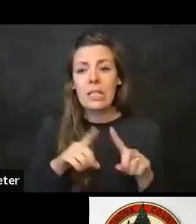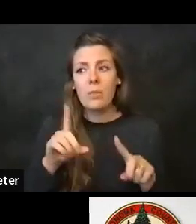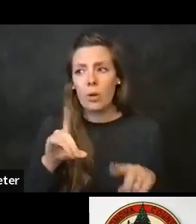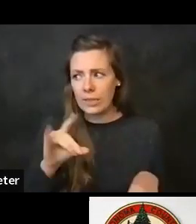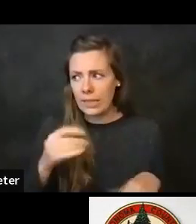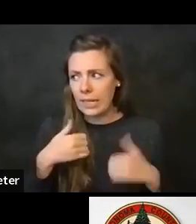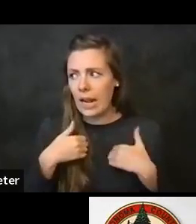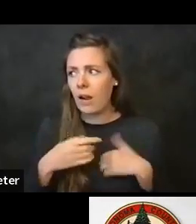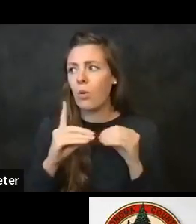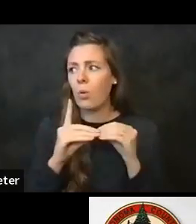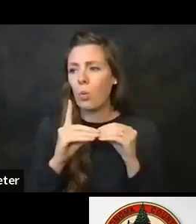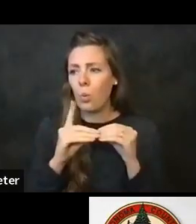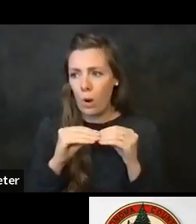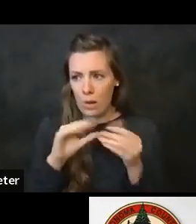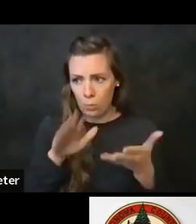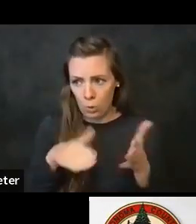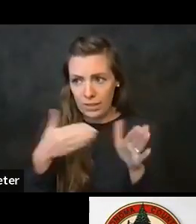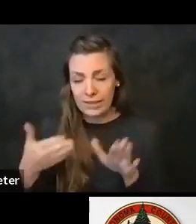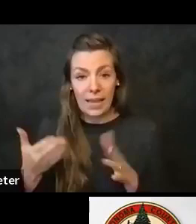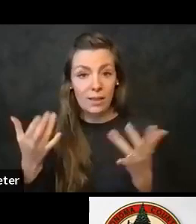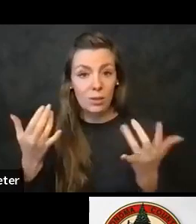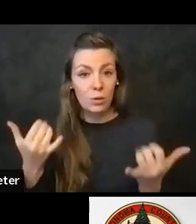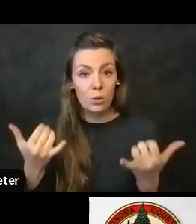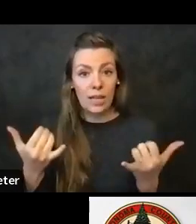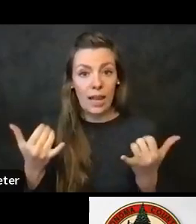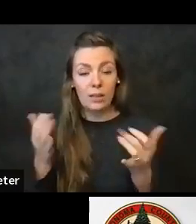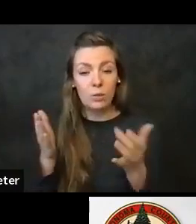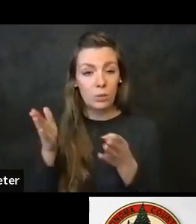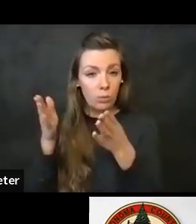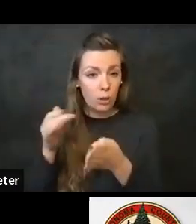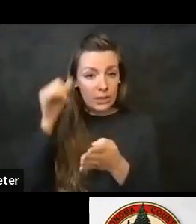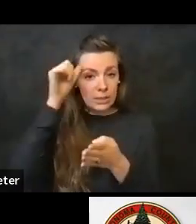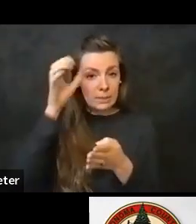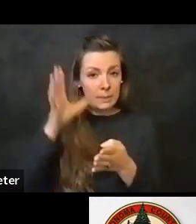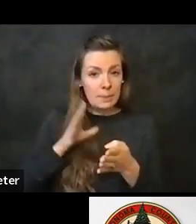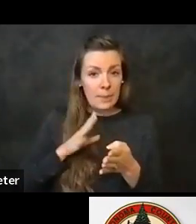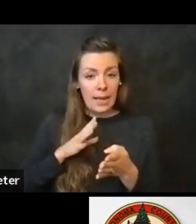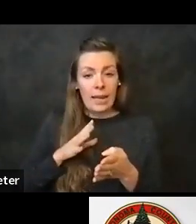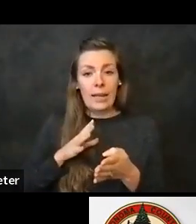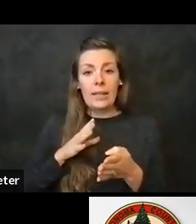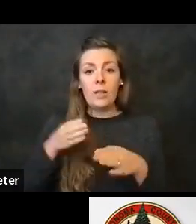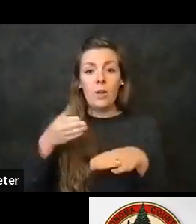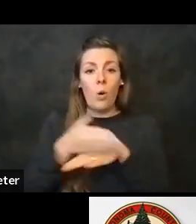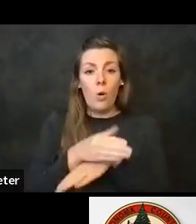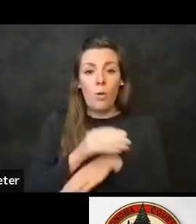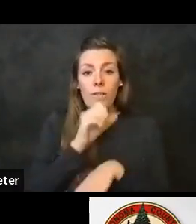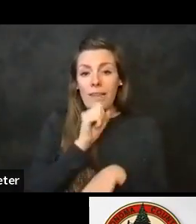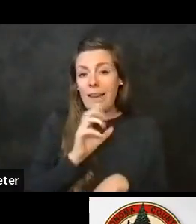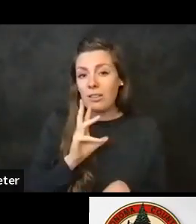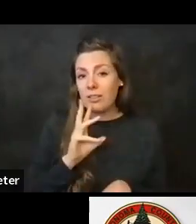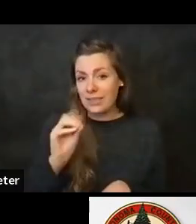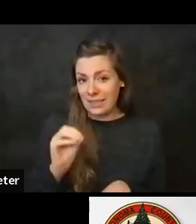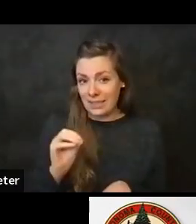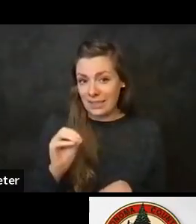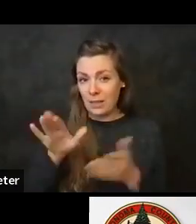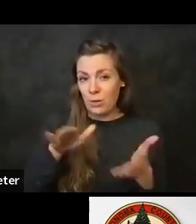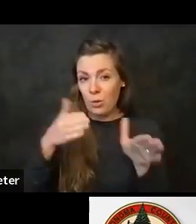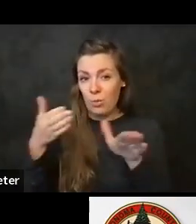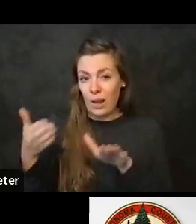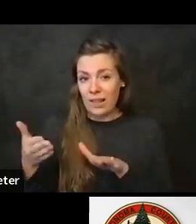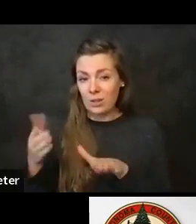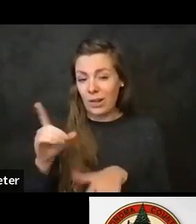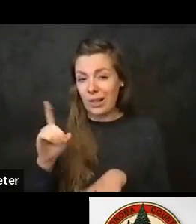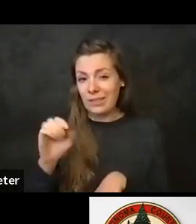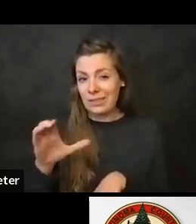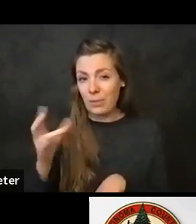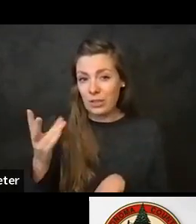death to report today. This was an individual, a man over the age of 60, who passed away on December